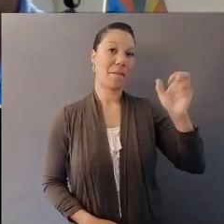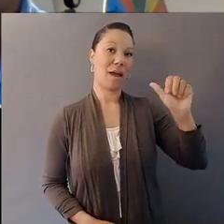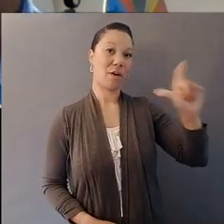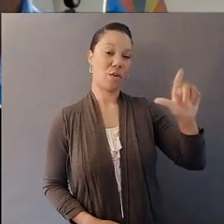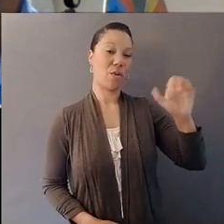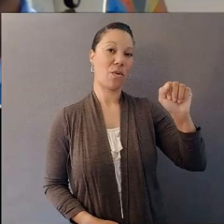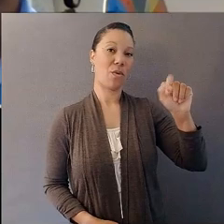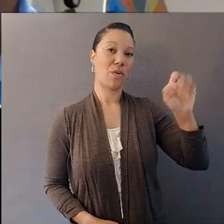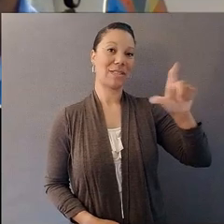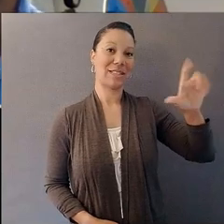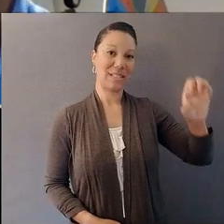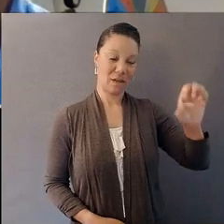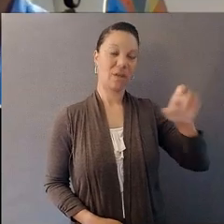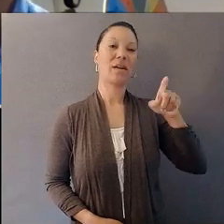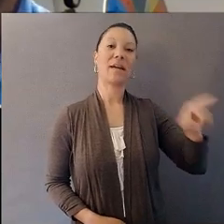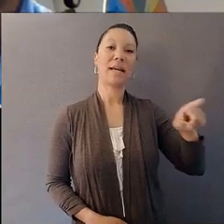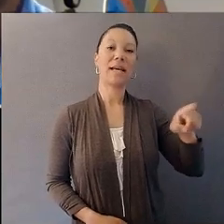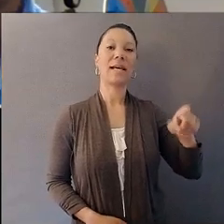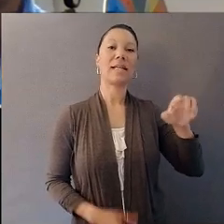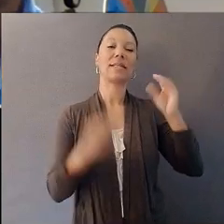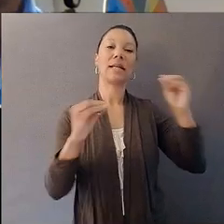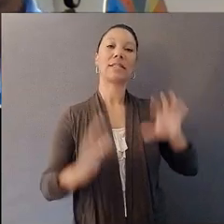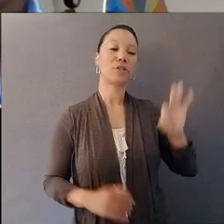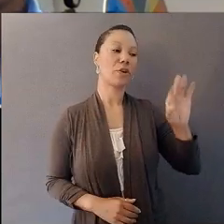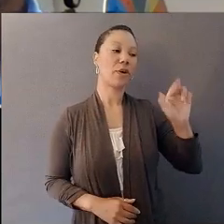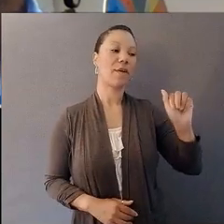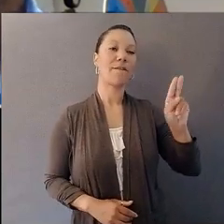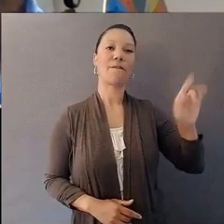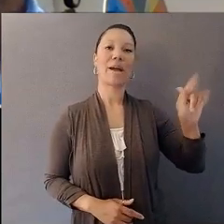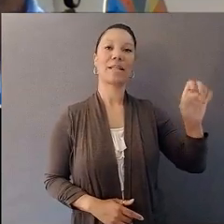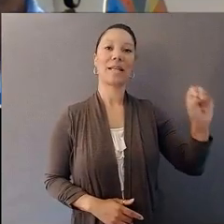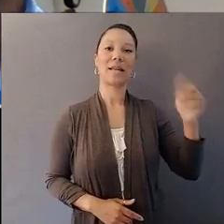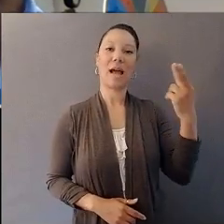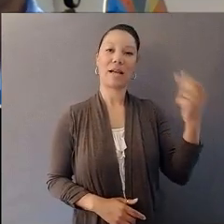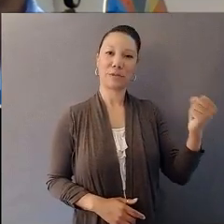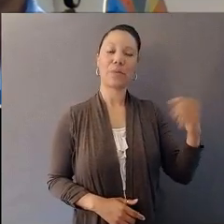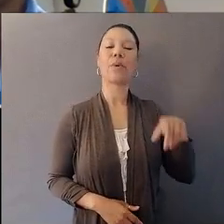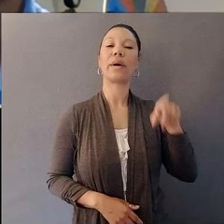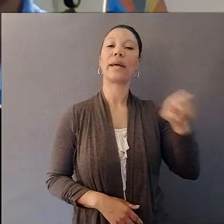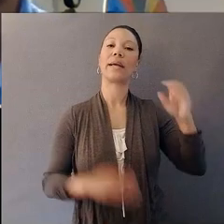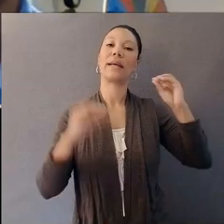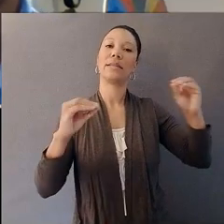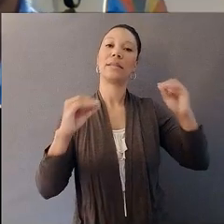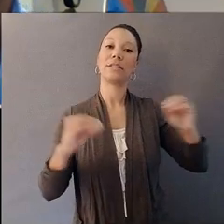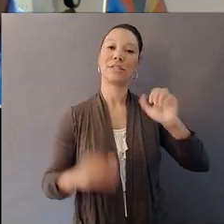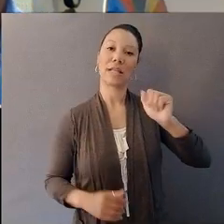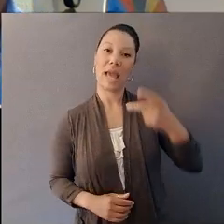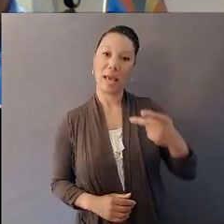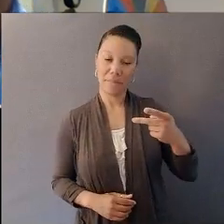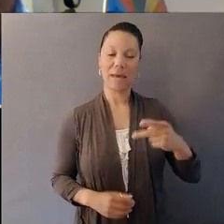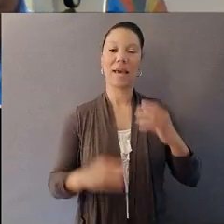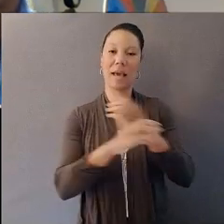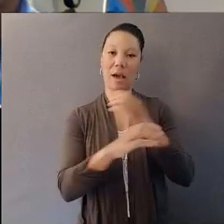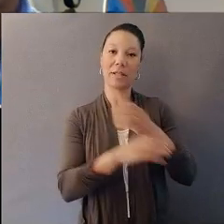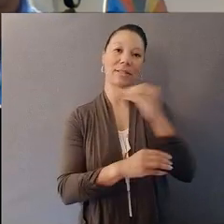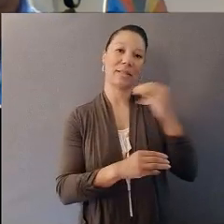at Franklin High School. He teaches math and AP calculus. And in our interview,